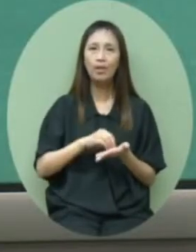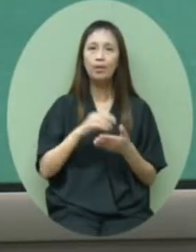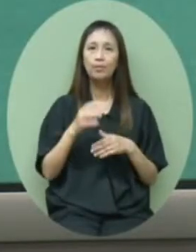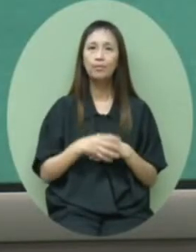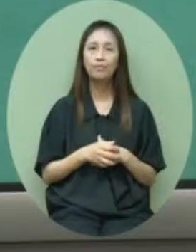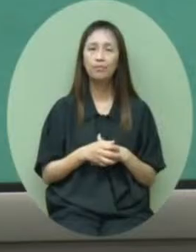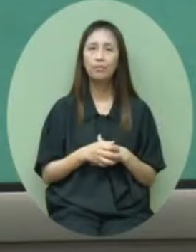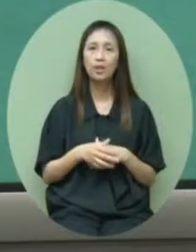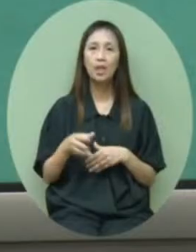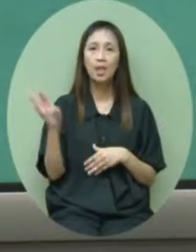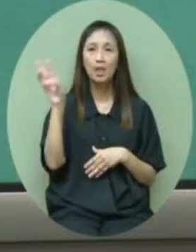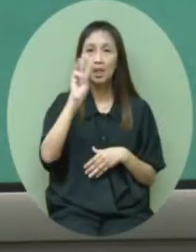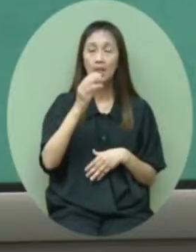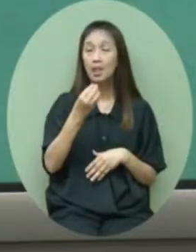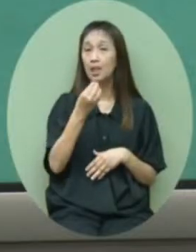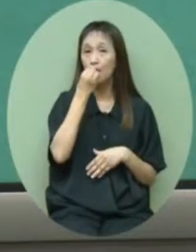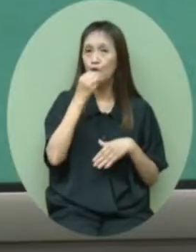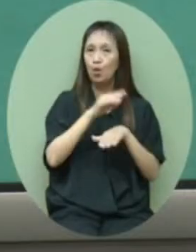at ease.